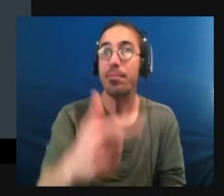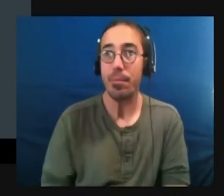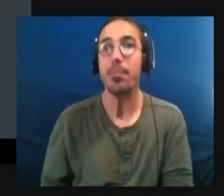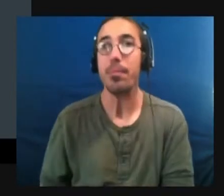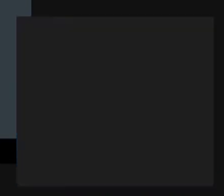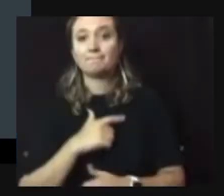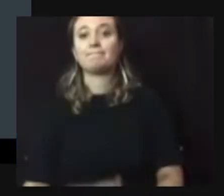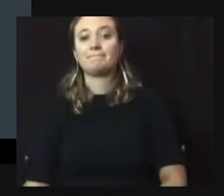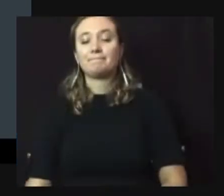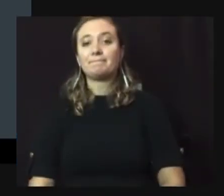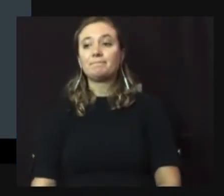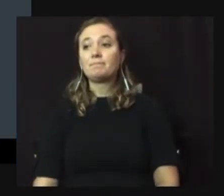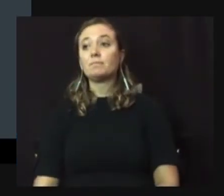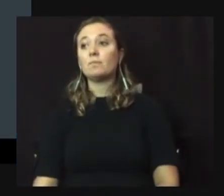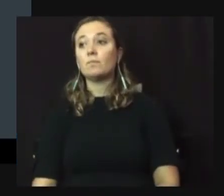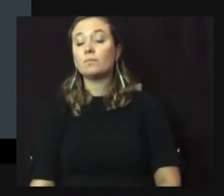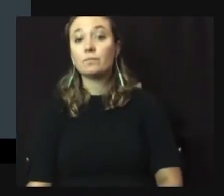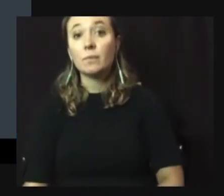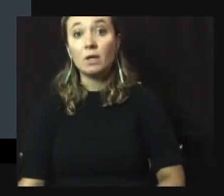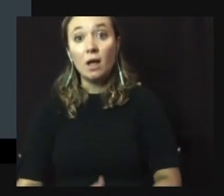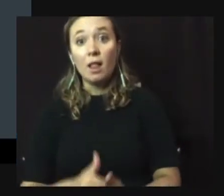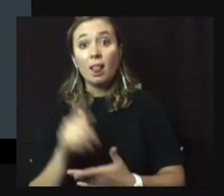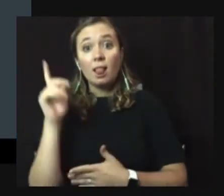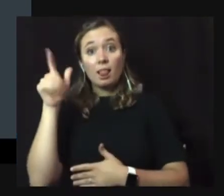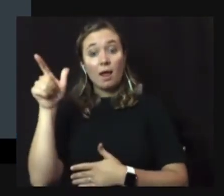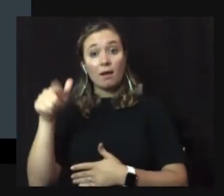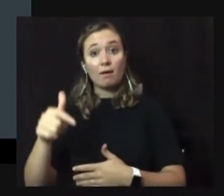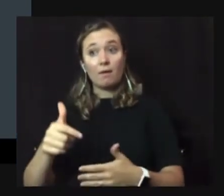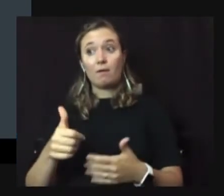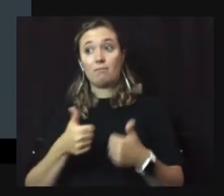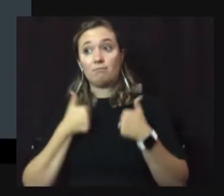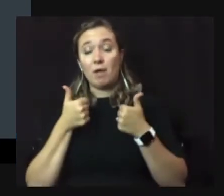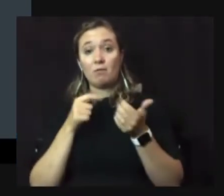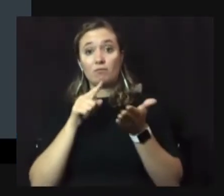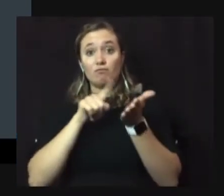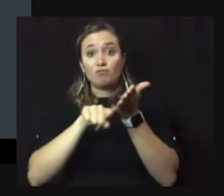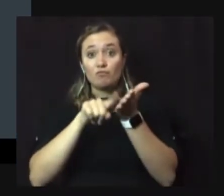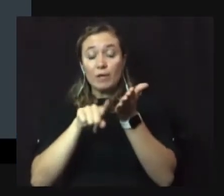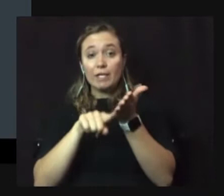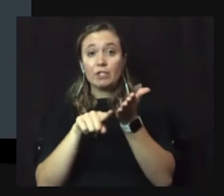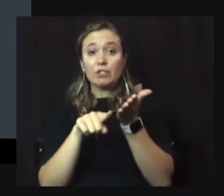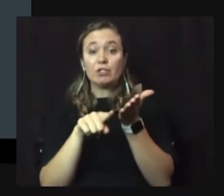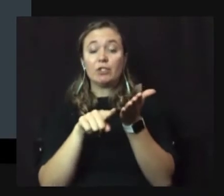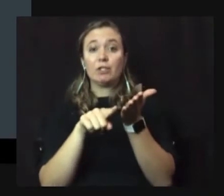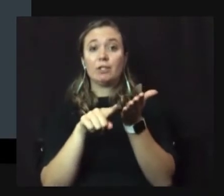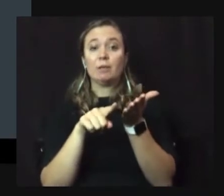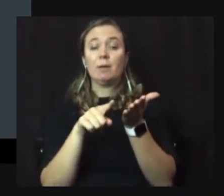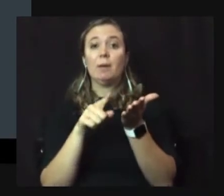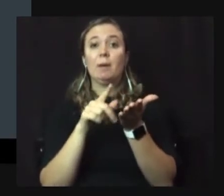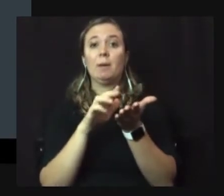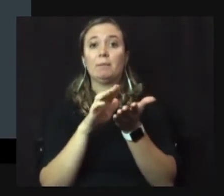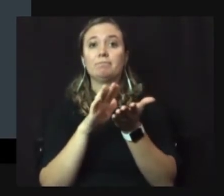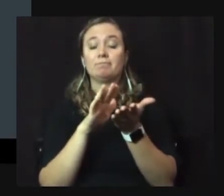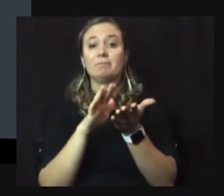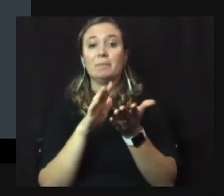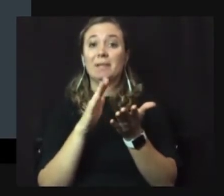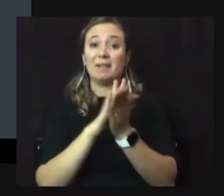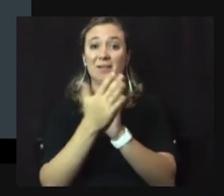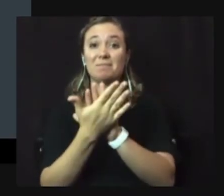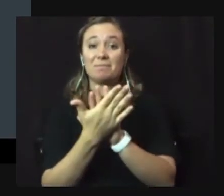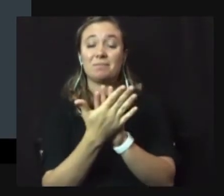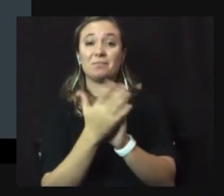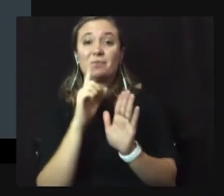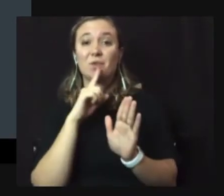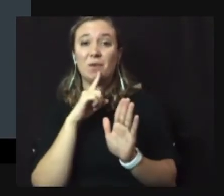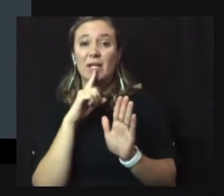Then research is now biased to a deficit-based understanding of autistic people,